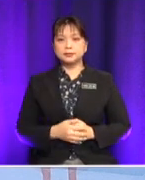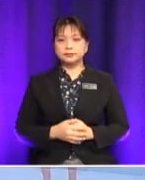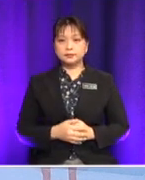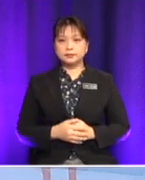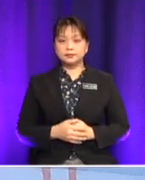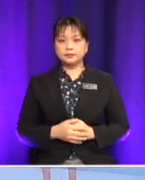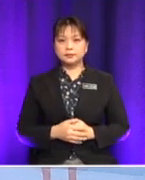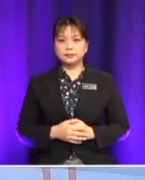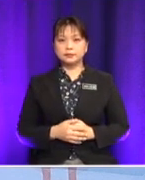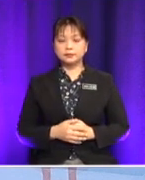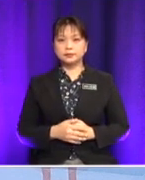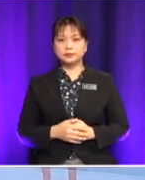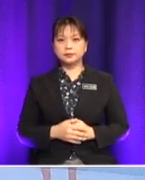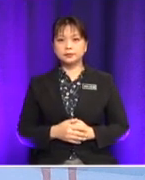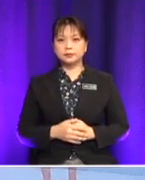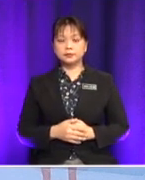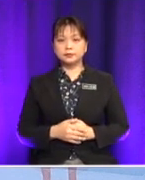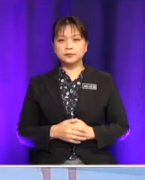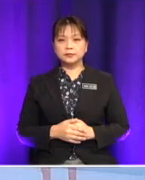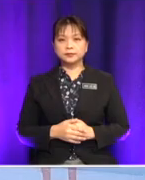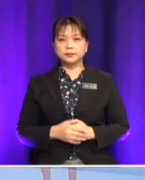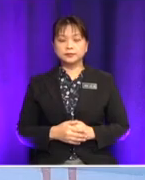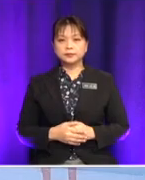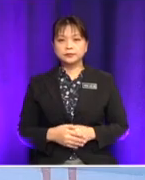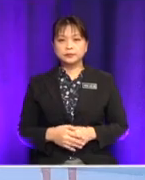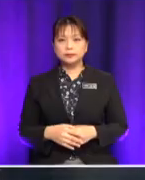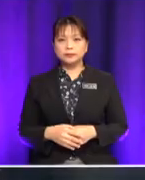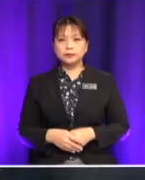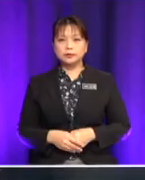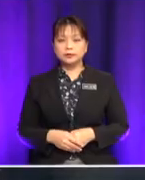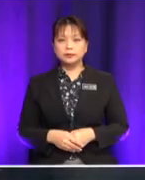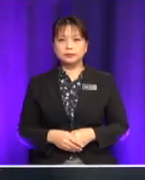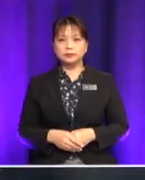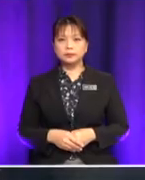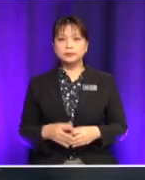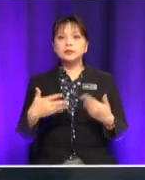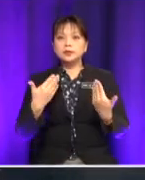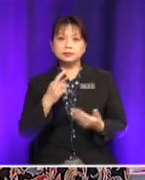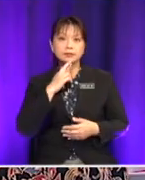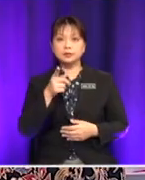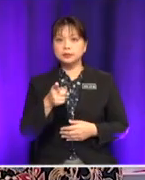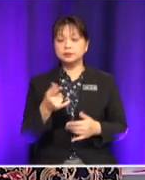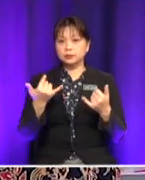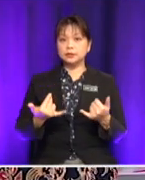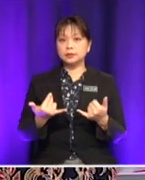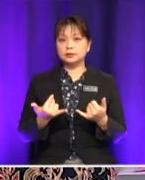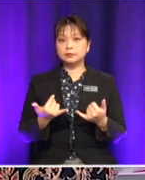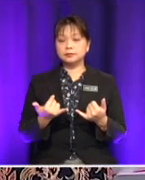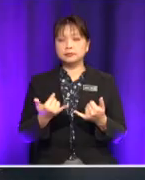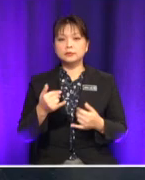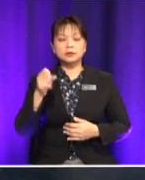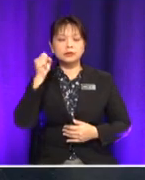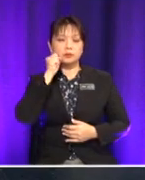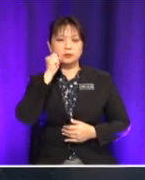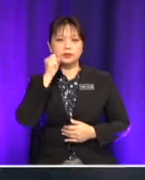Musang, Kelantan. Wah, teacher is so far away from us. Yes. How are you today? I'm fine, Alhamdulillah. How are you, Shafika? I'm great